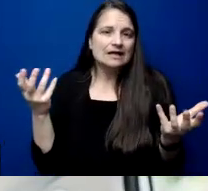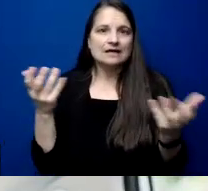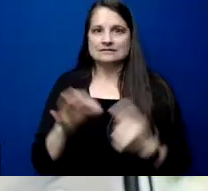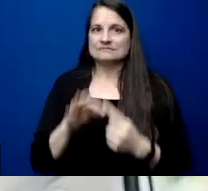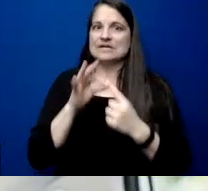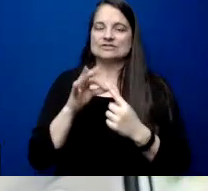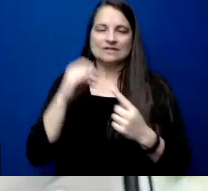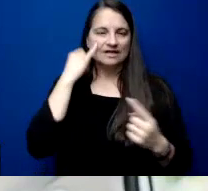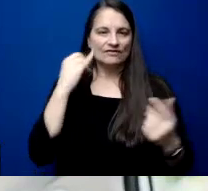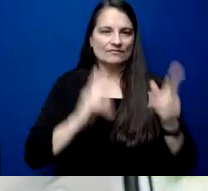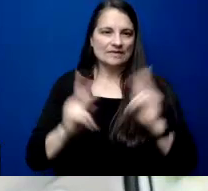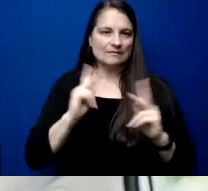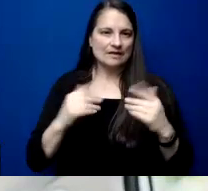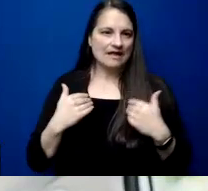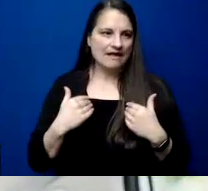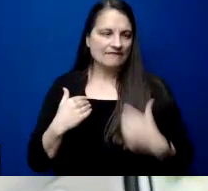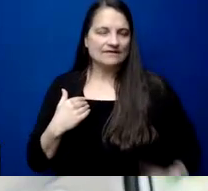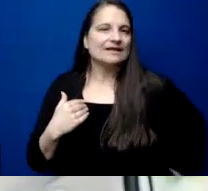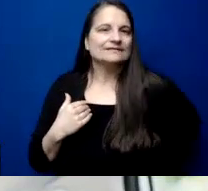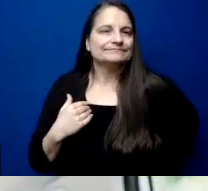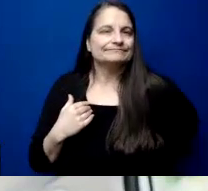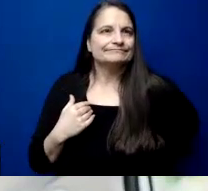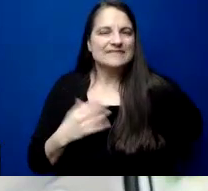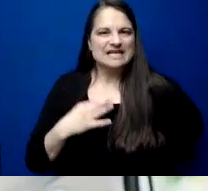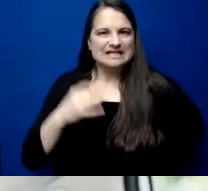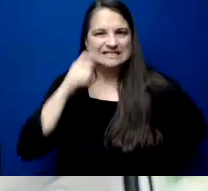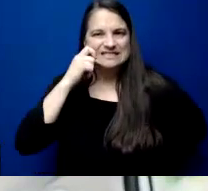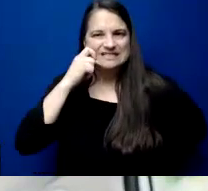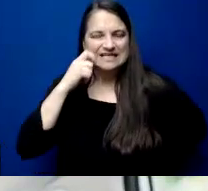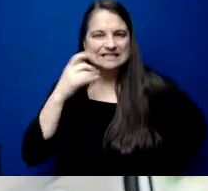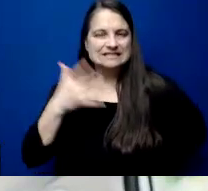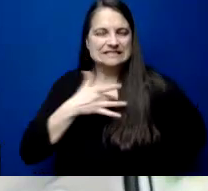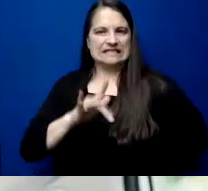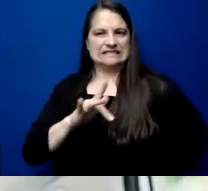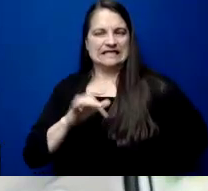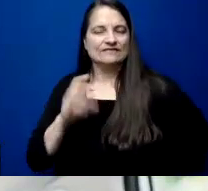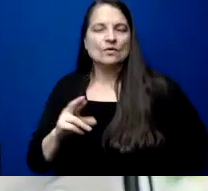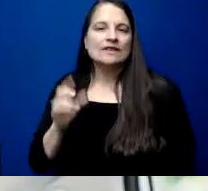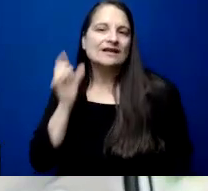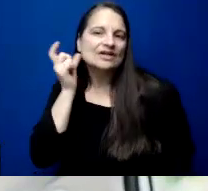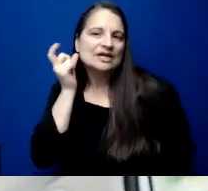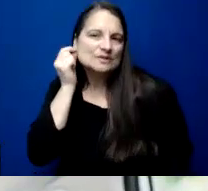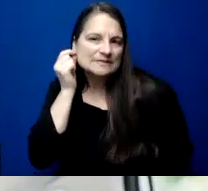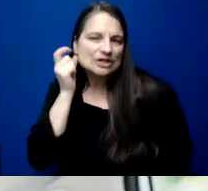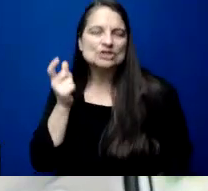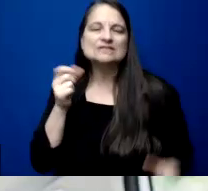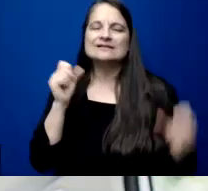have like skin sensitivity and or maybe like ears pierced or that kind of thing. There can